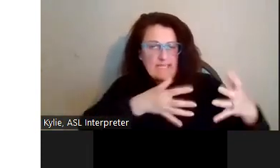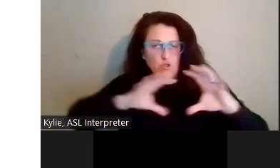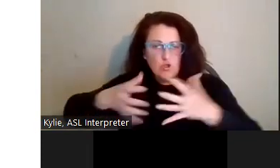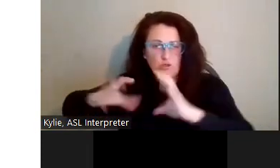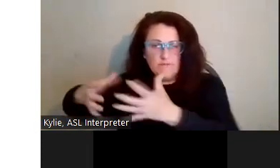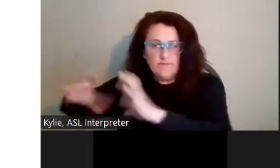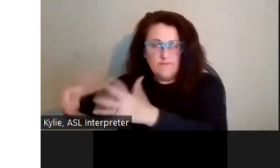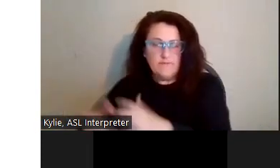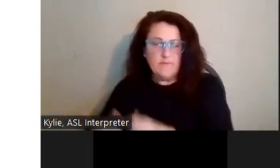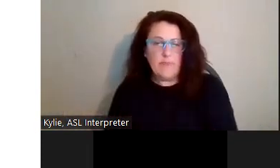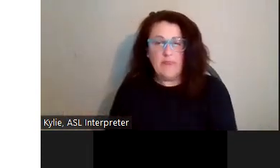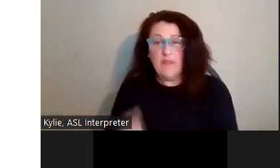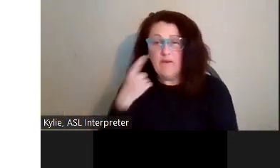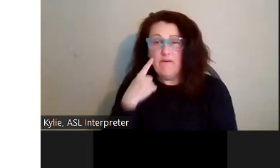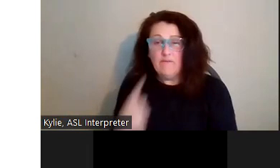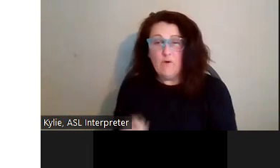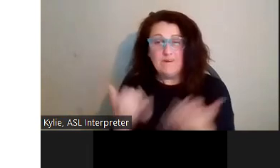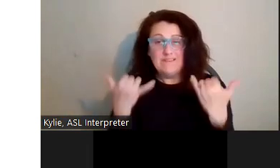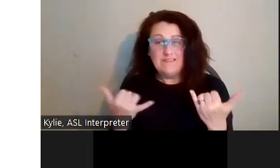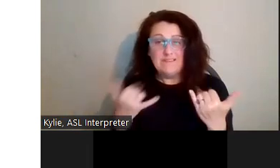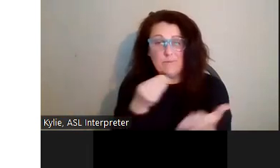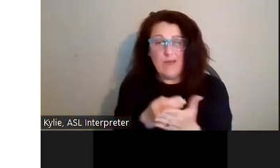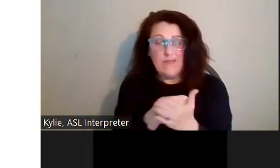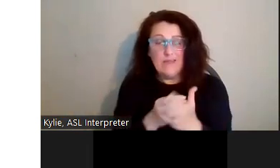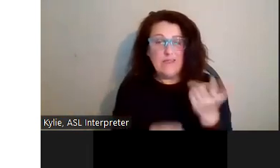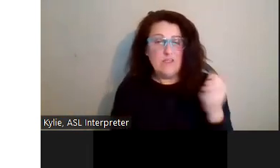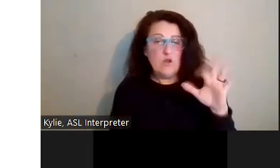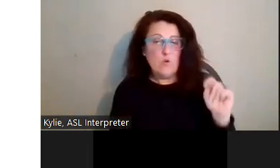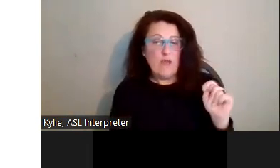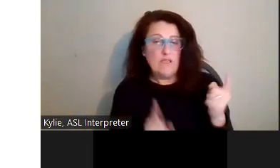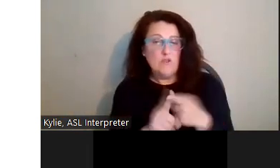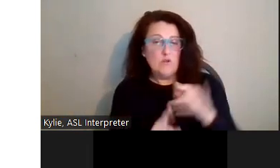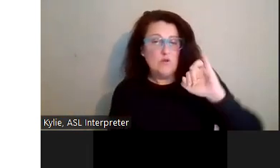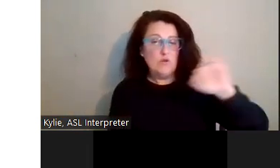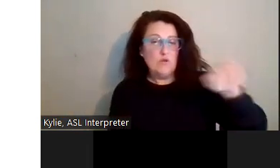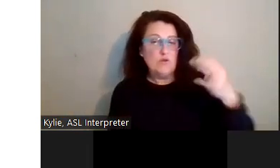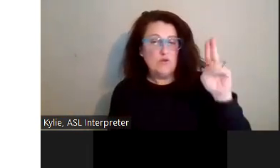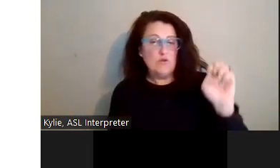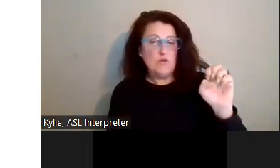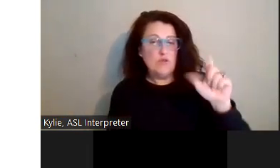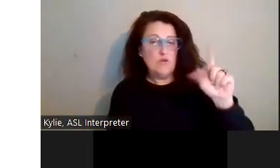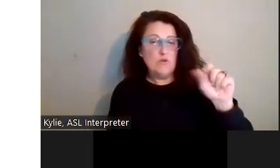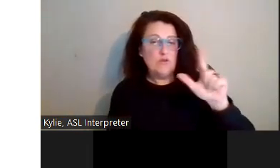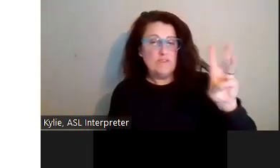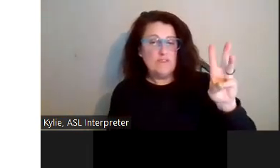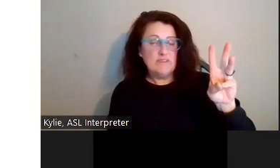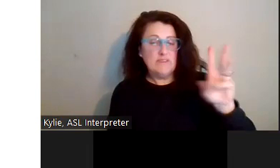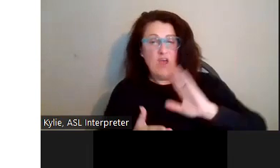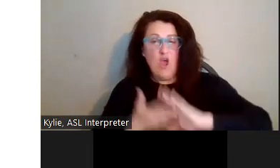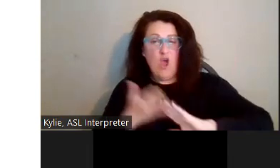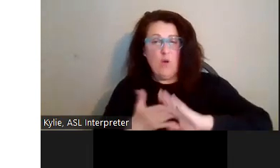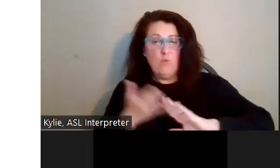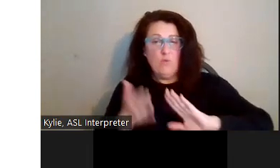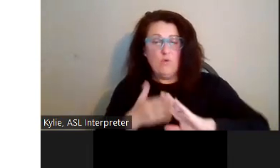the duration of the grant until June 2026, NextGen is operating out of the catchment areas